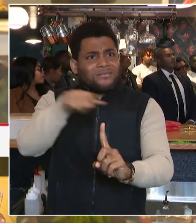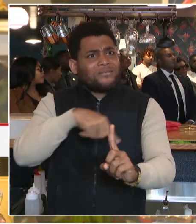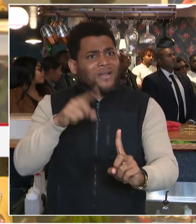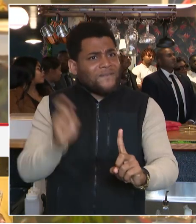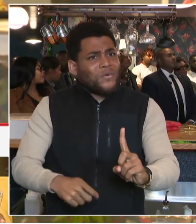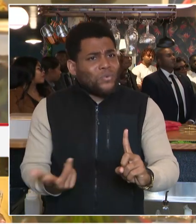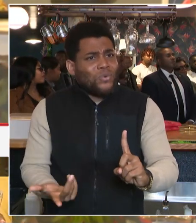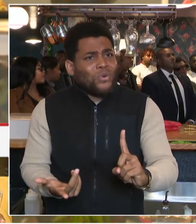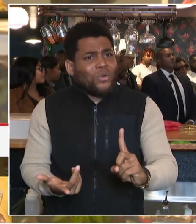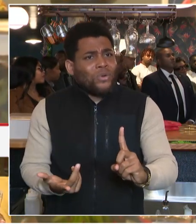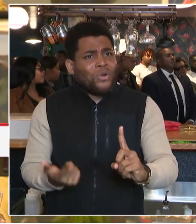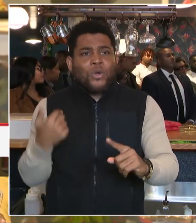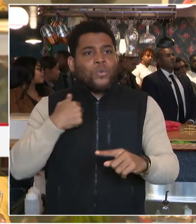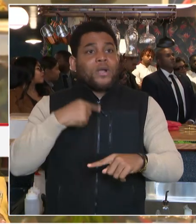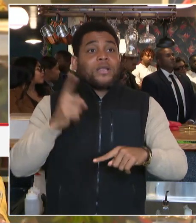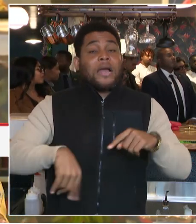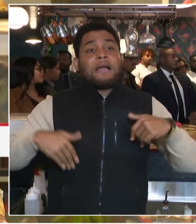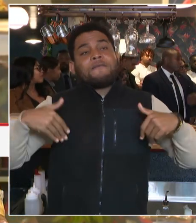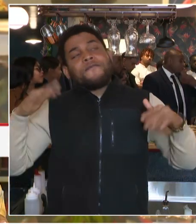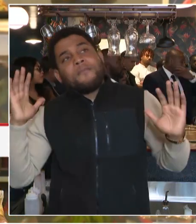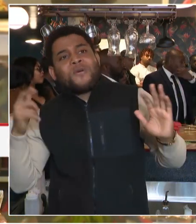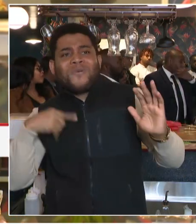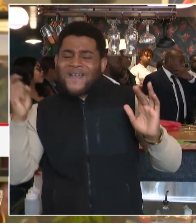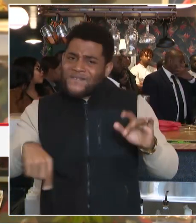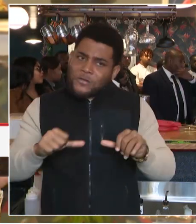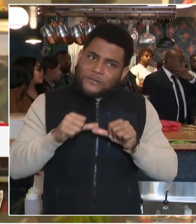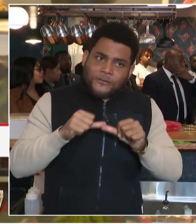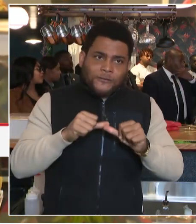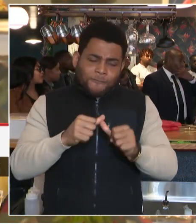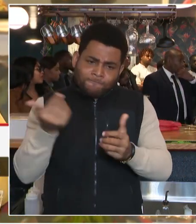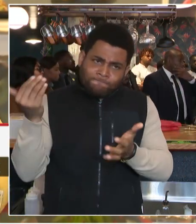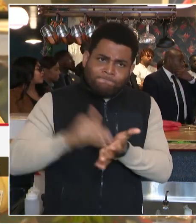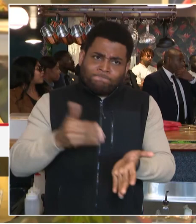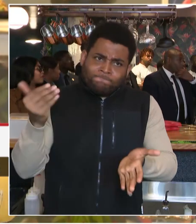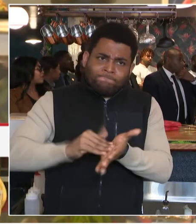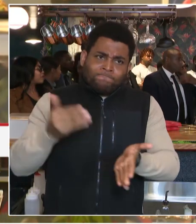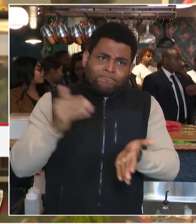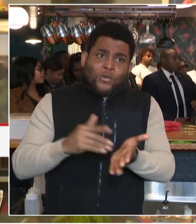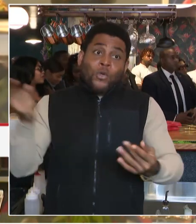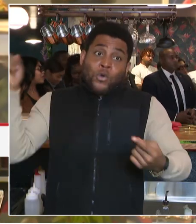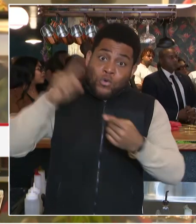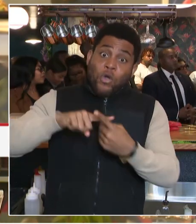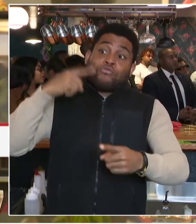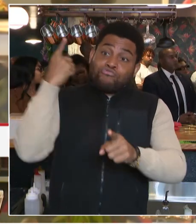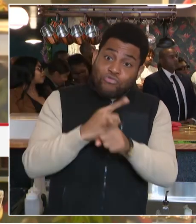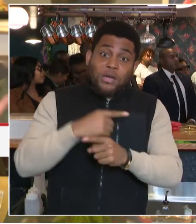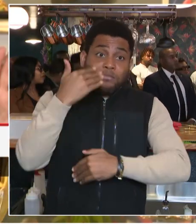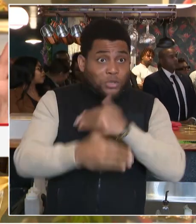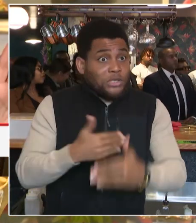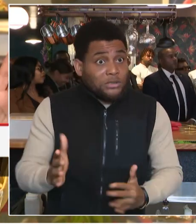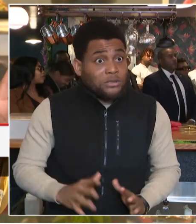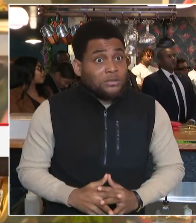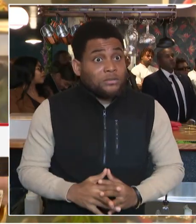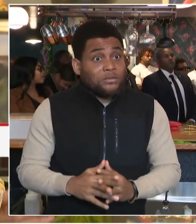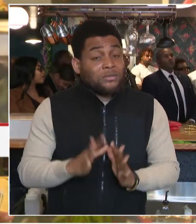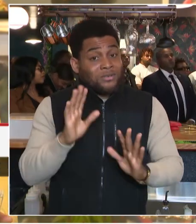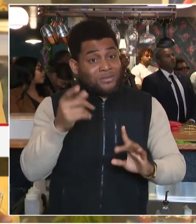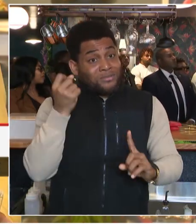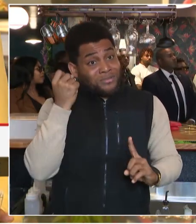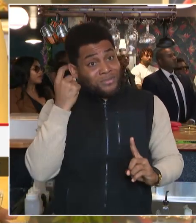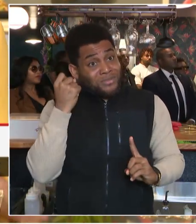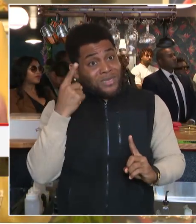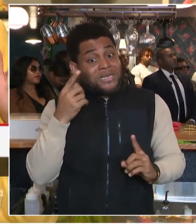it right. We're going to keep coming until we get it right. So this is what you asked me, is there any end? This is what I know. I can only tell you what I know,